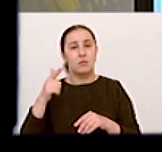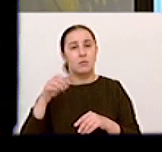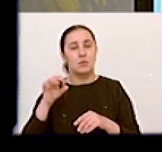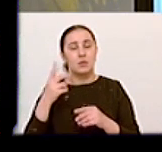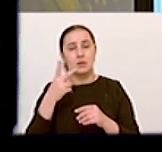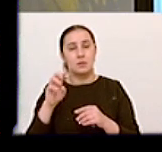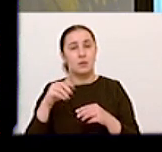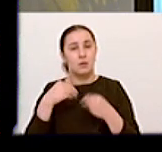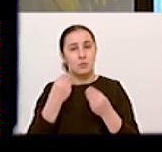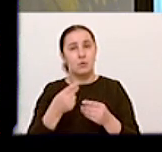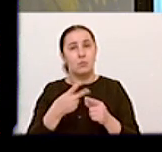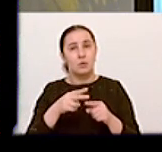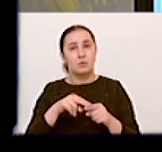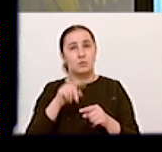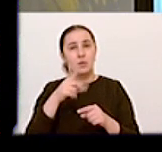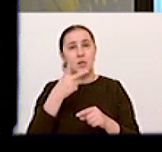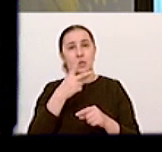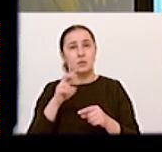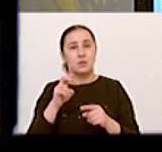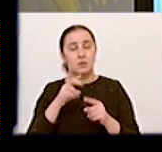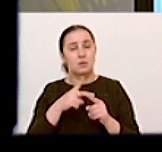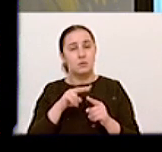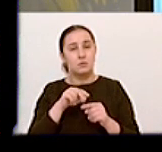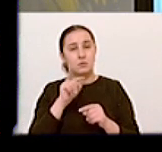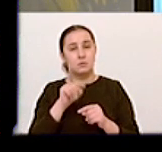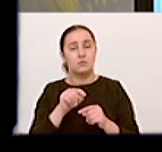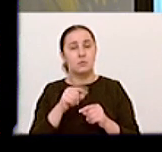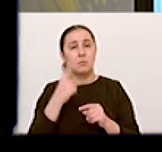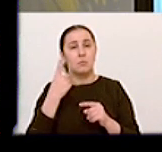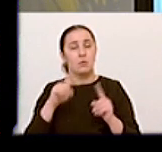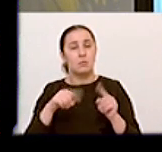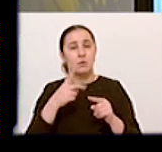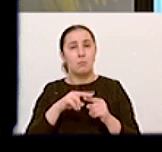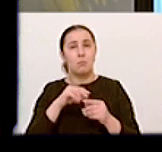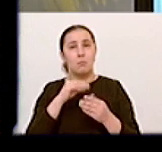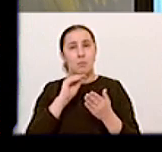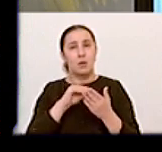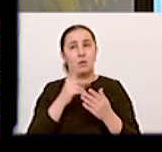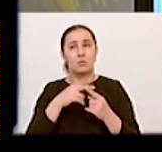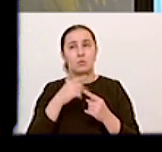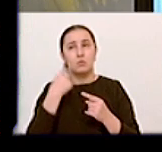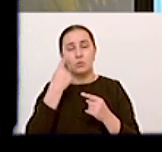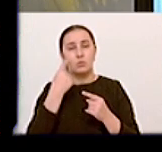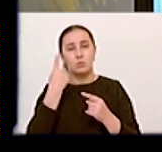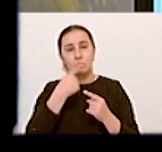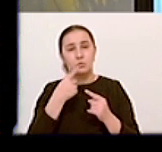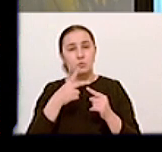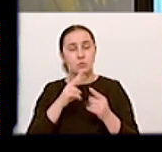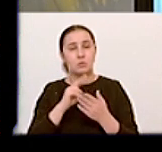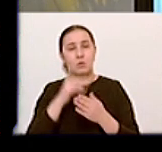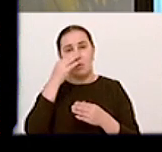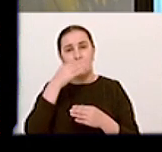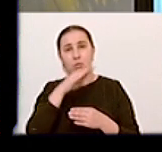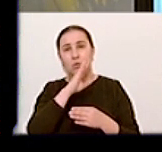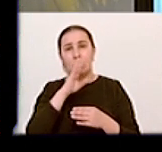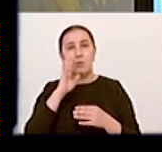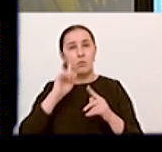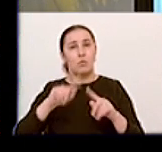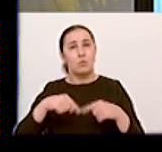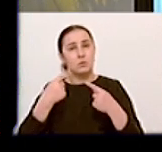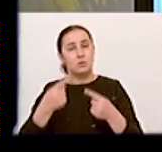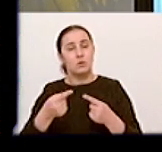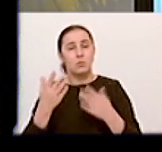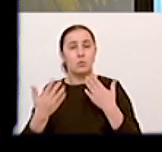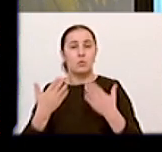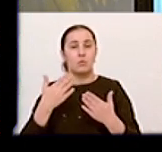berilgan. Mana shu egizaklarda biror bir belgi yoki xususiyat ota-onadan o'tganmi